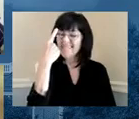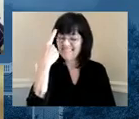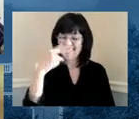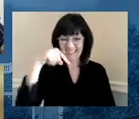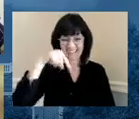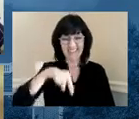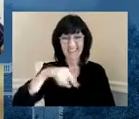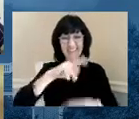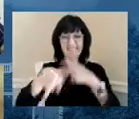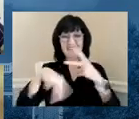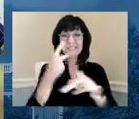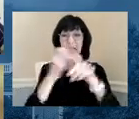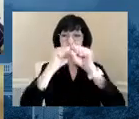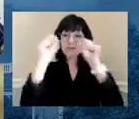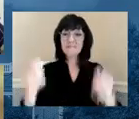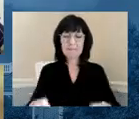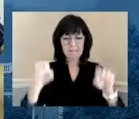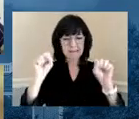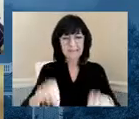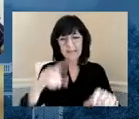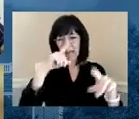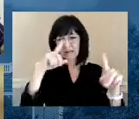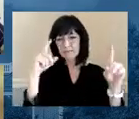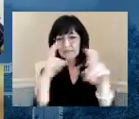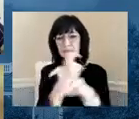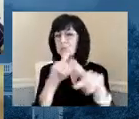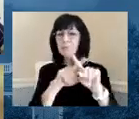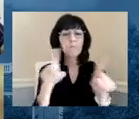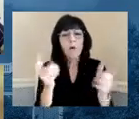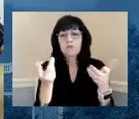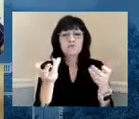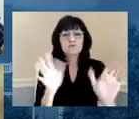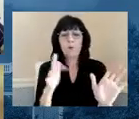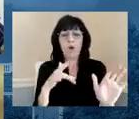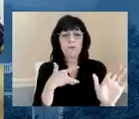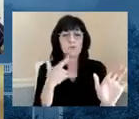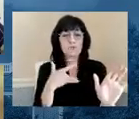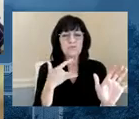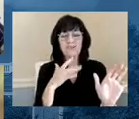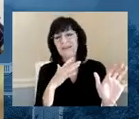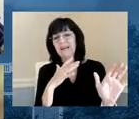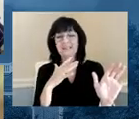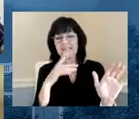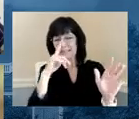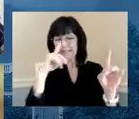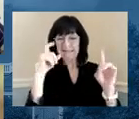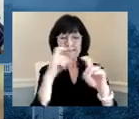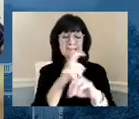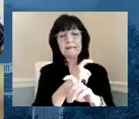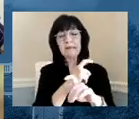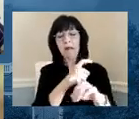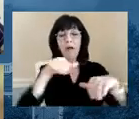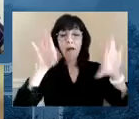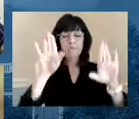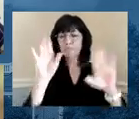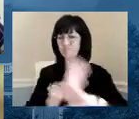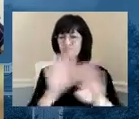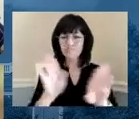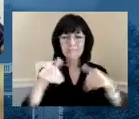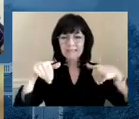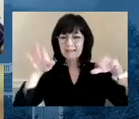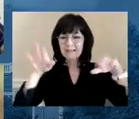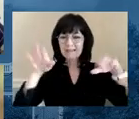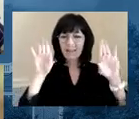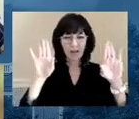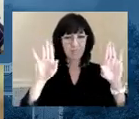get in the way of good public policy and good healthcare delivery of services.